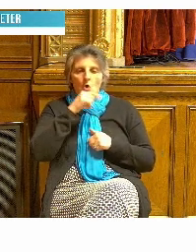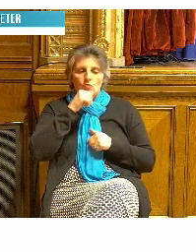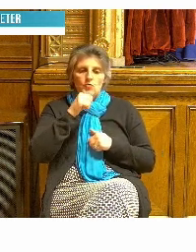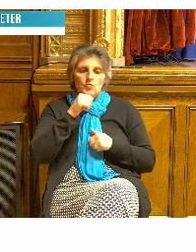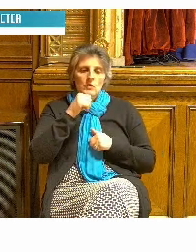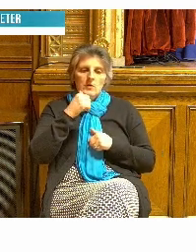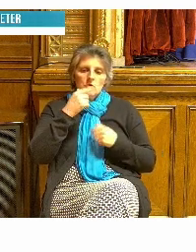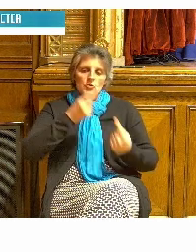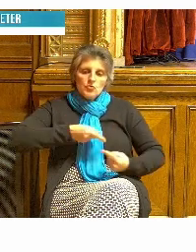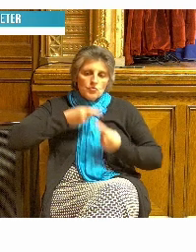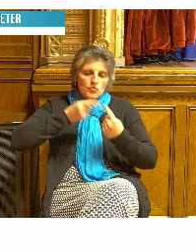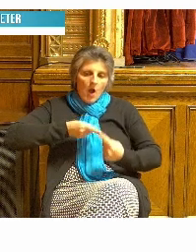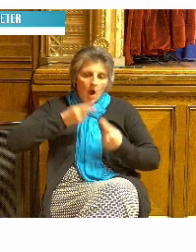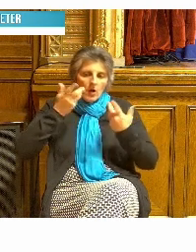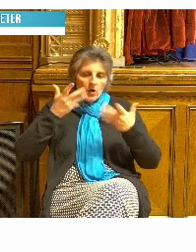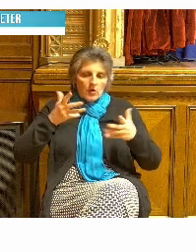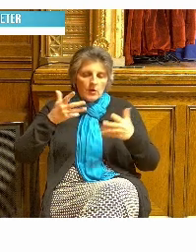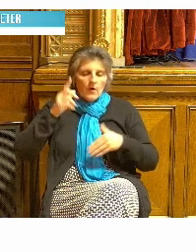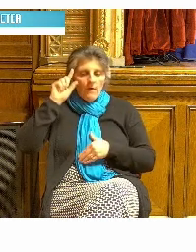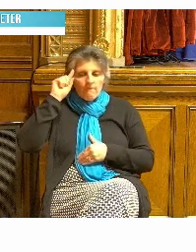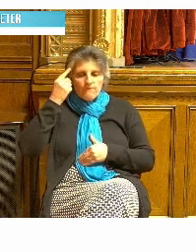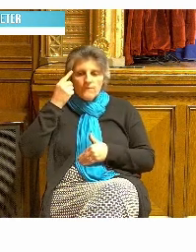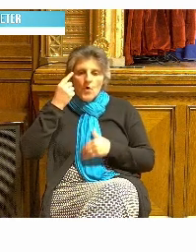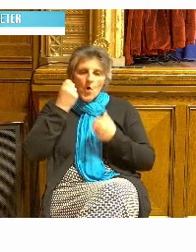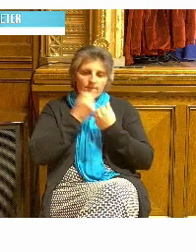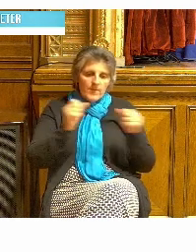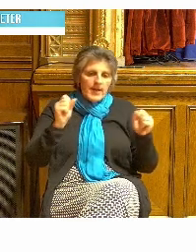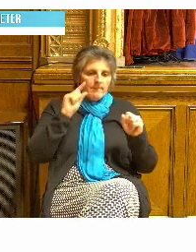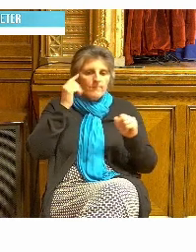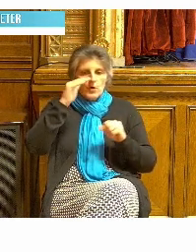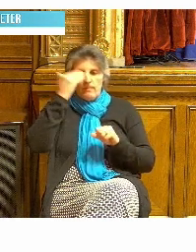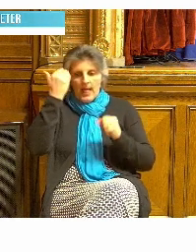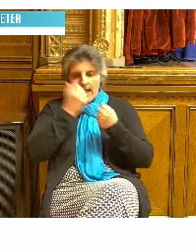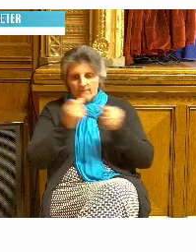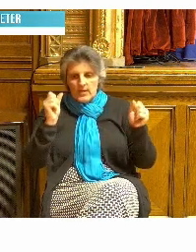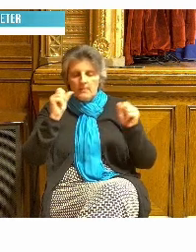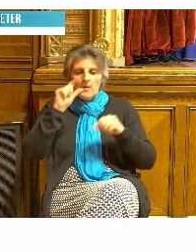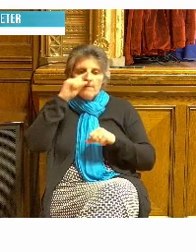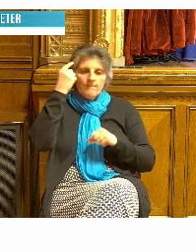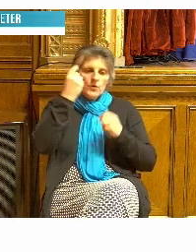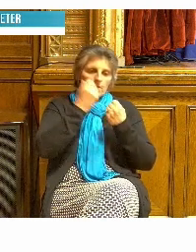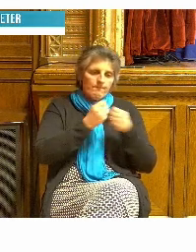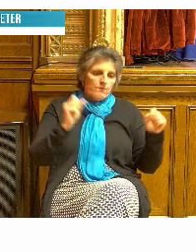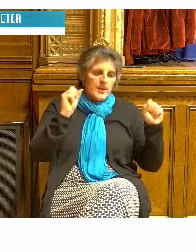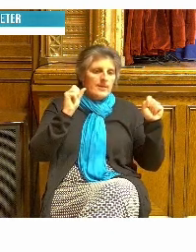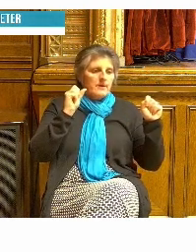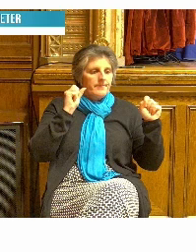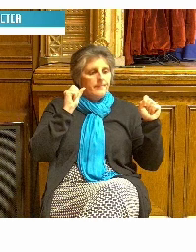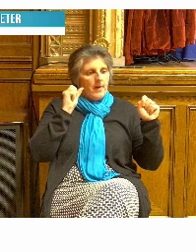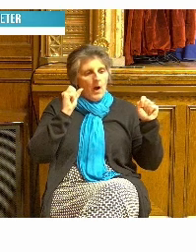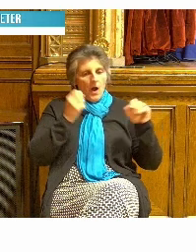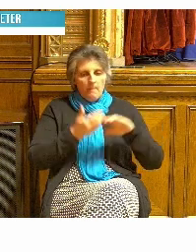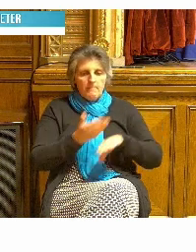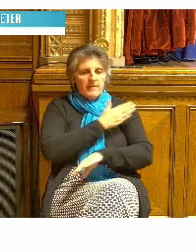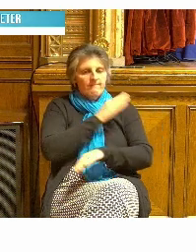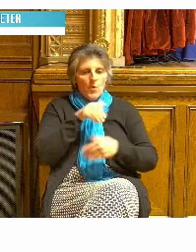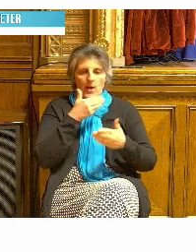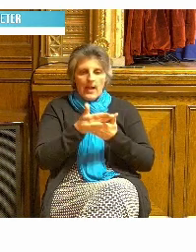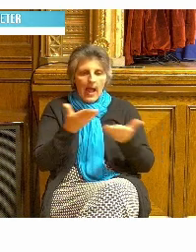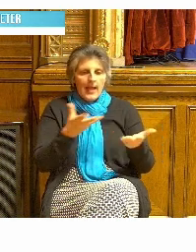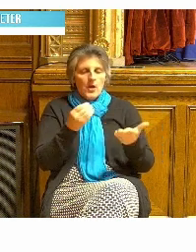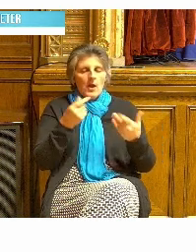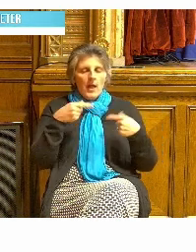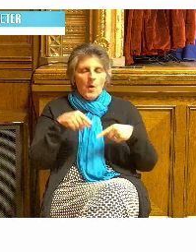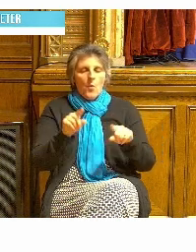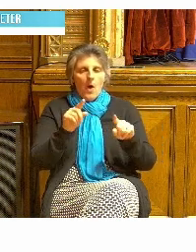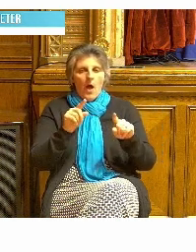had struggled for freedom, for black freedom, for freedom before we got here and